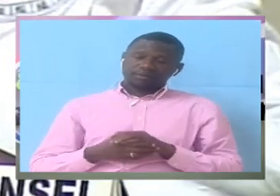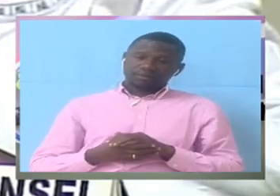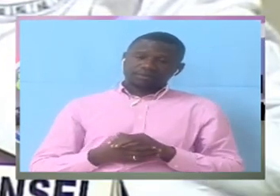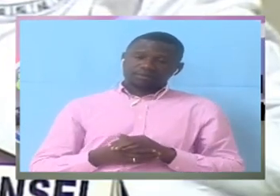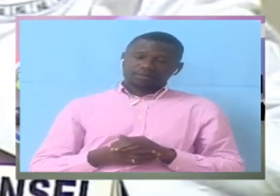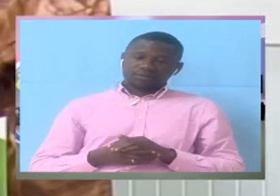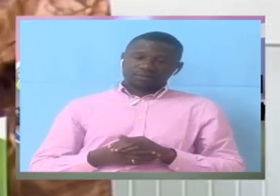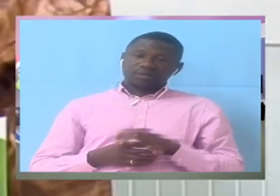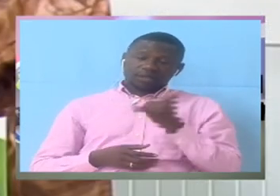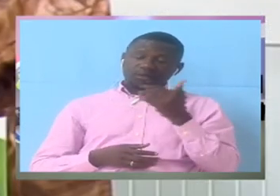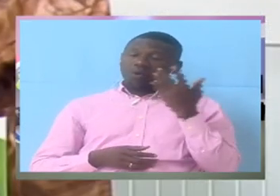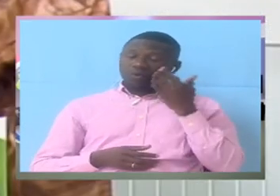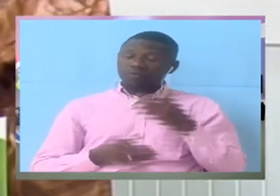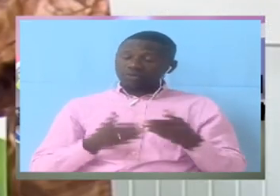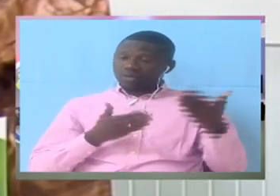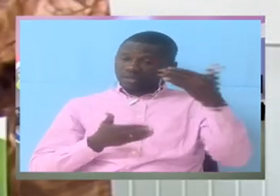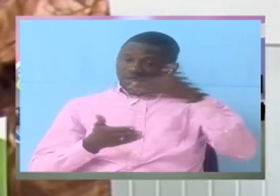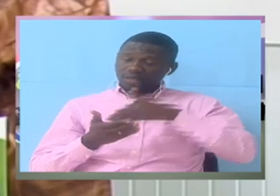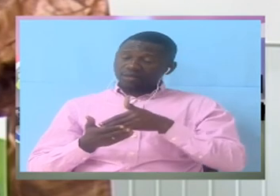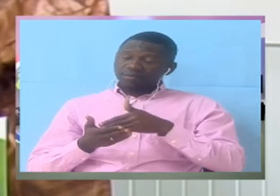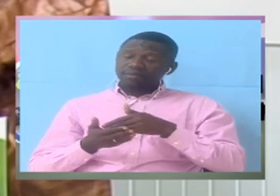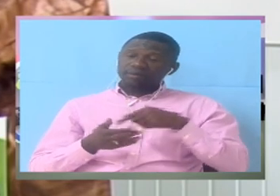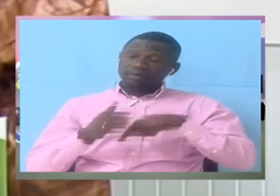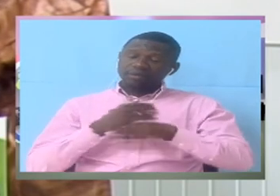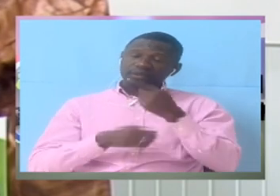When we came to the Gambia.